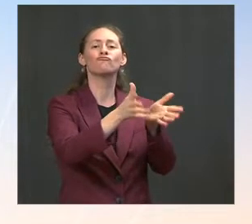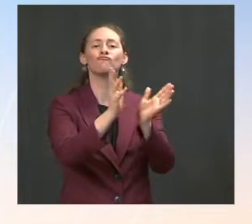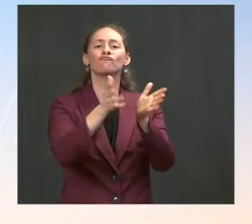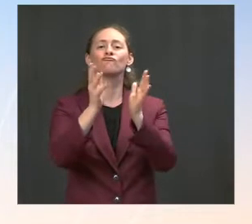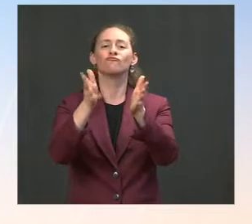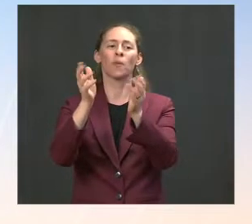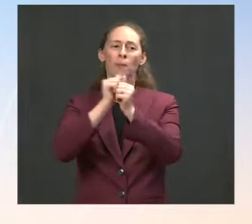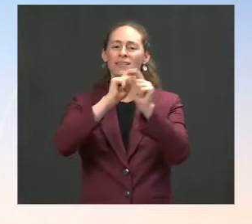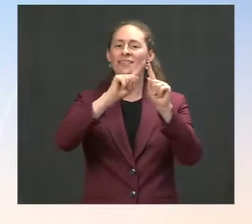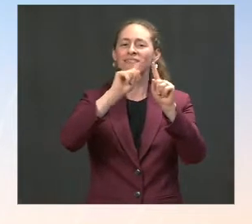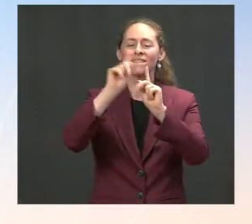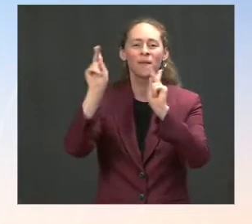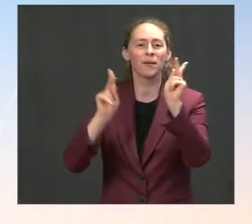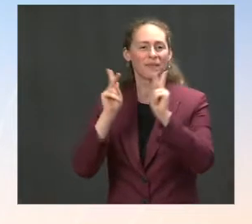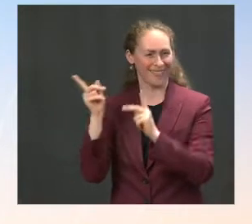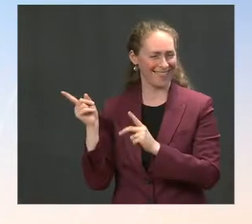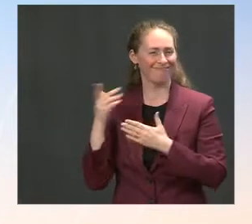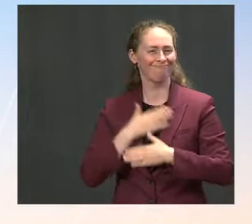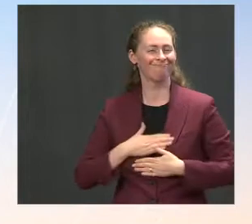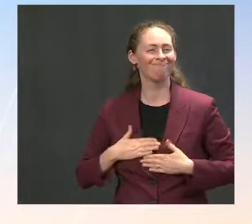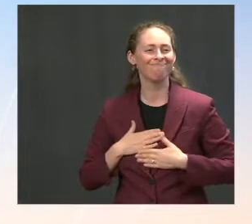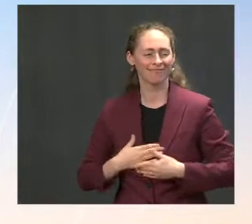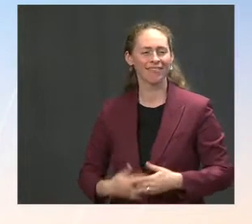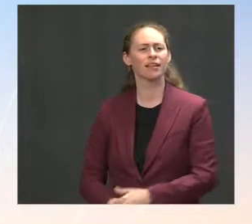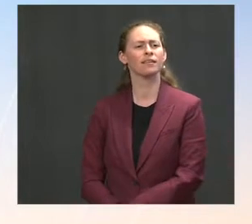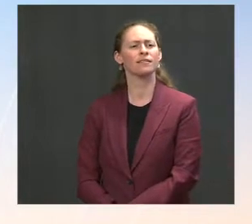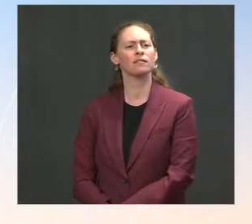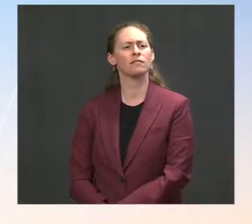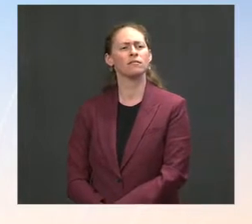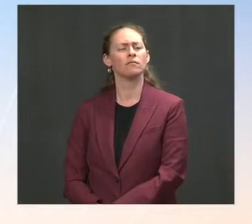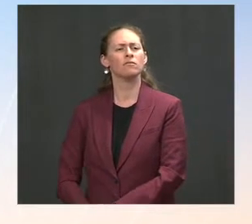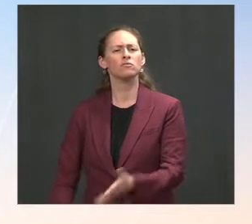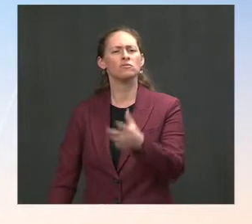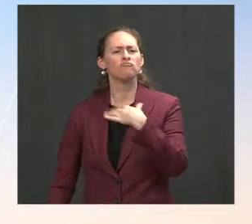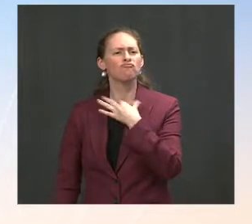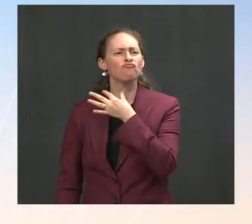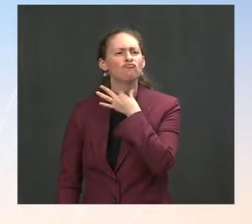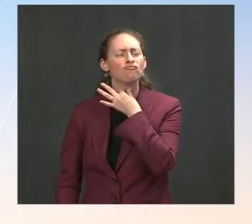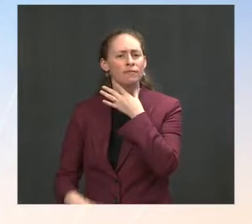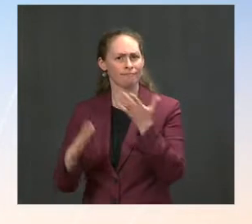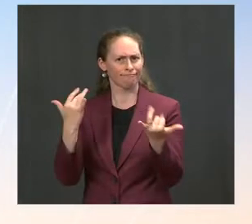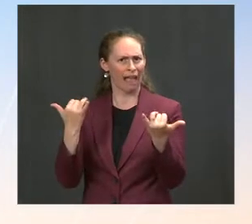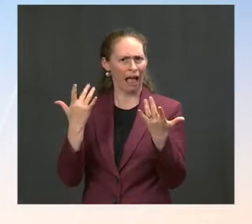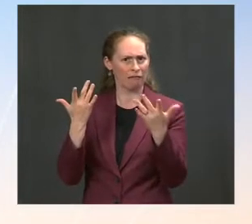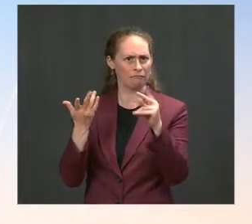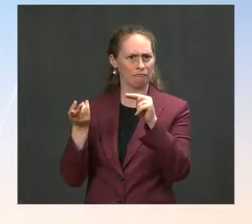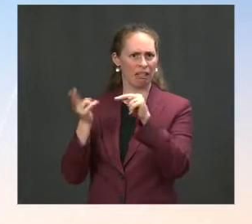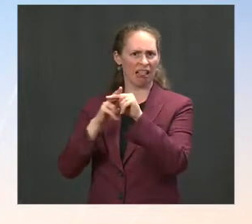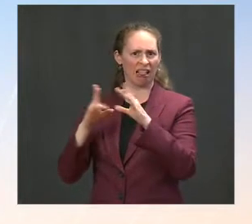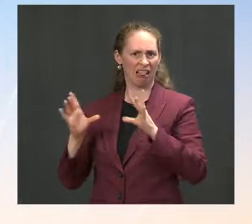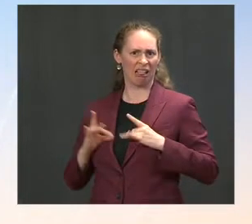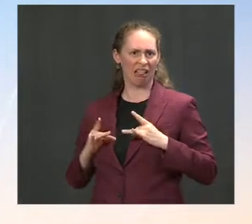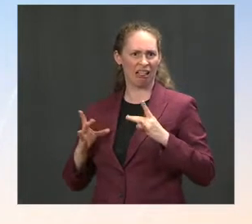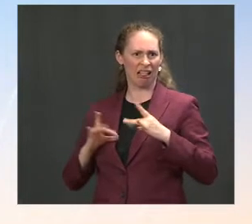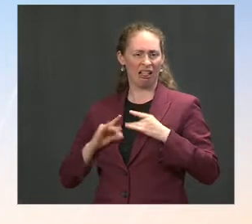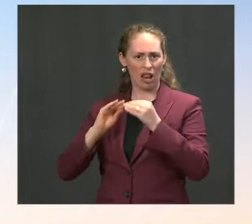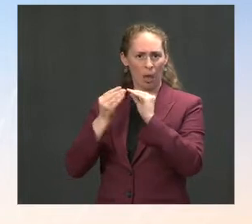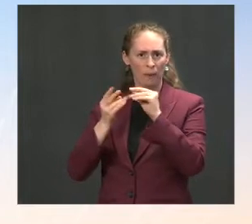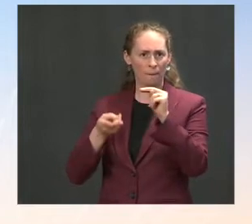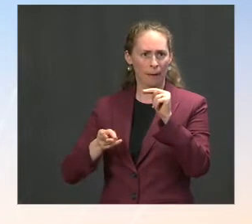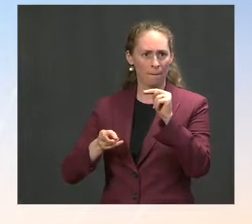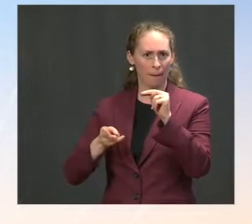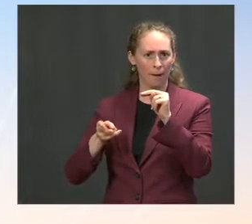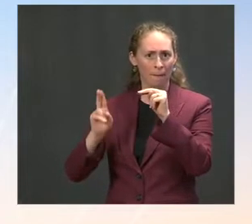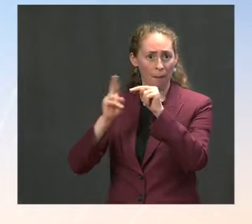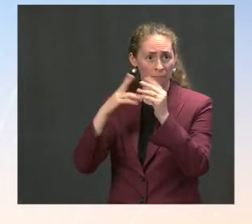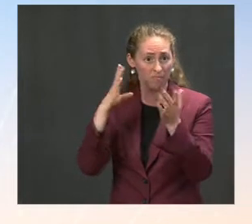campaign Yeah. last year. To what extent is the rise in cases that we're seeing in this country leading to any discussions behind the scenes about whether the president would continue